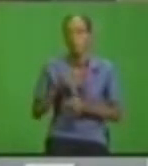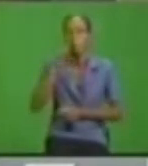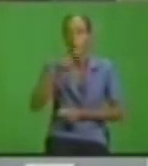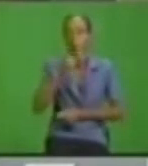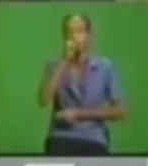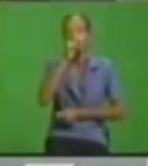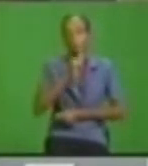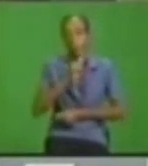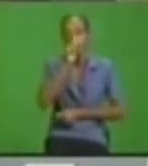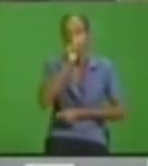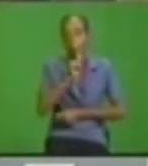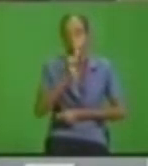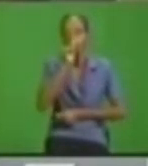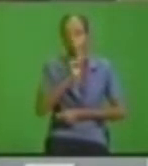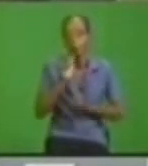is sometimes thin.